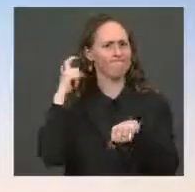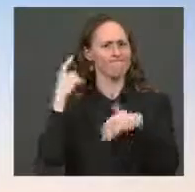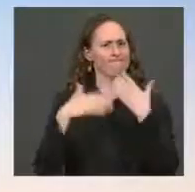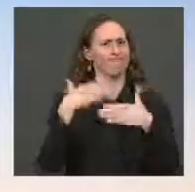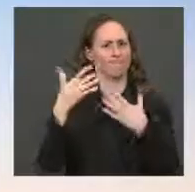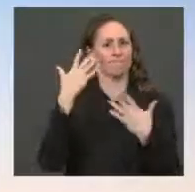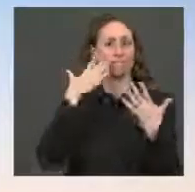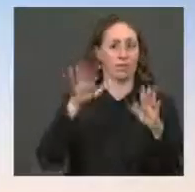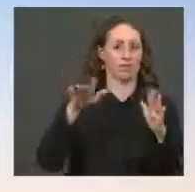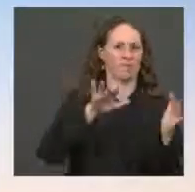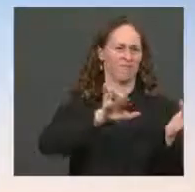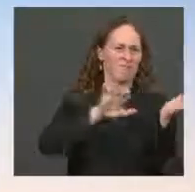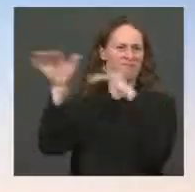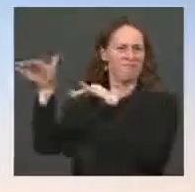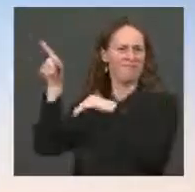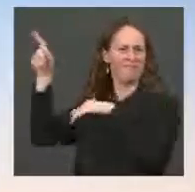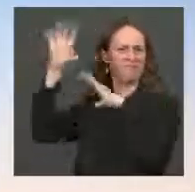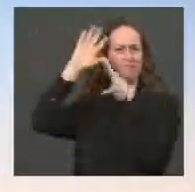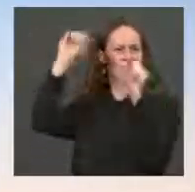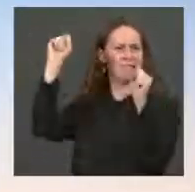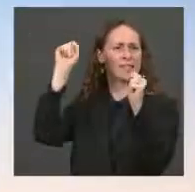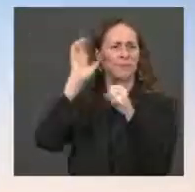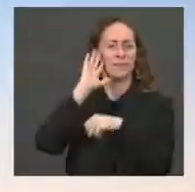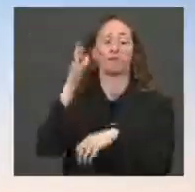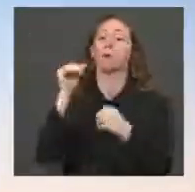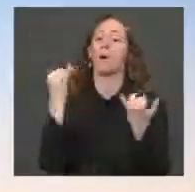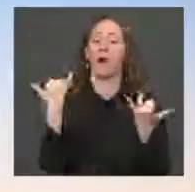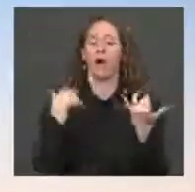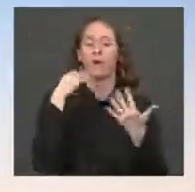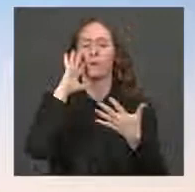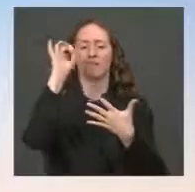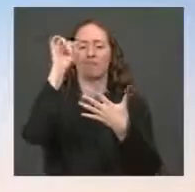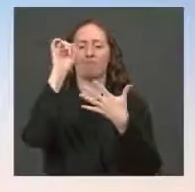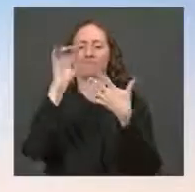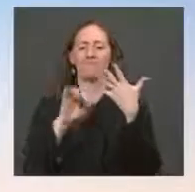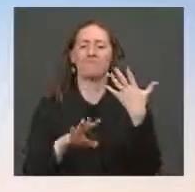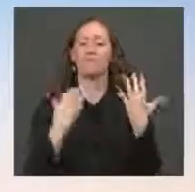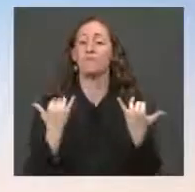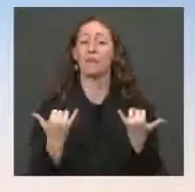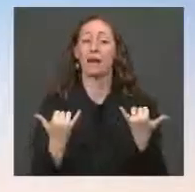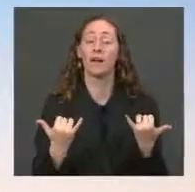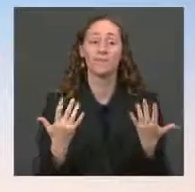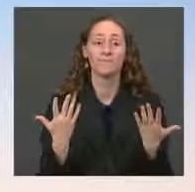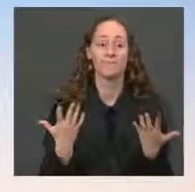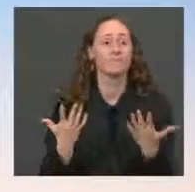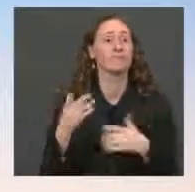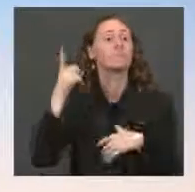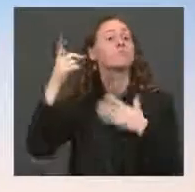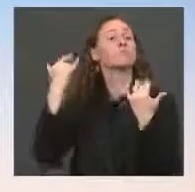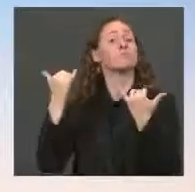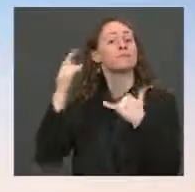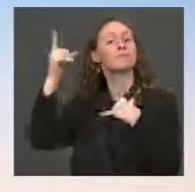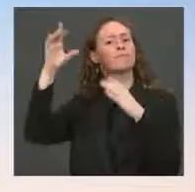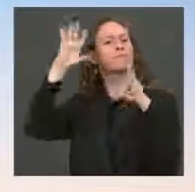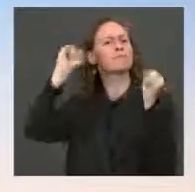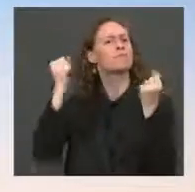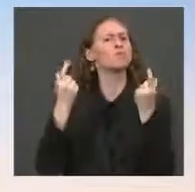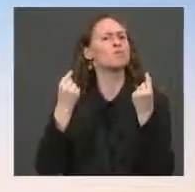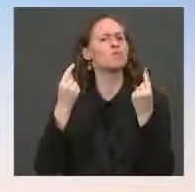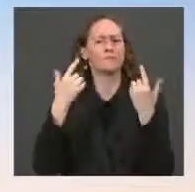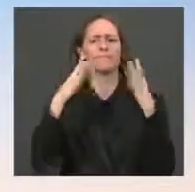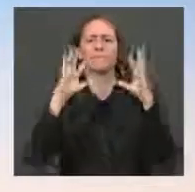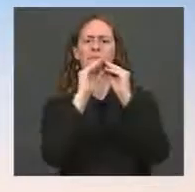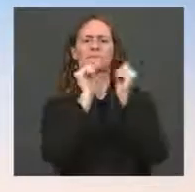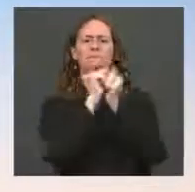A couple of items for all of you this afternoon. Today, the president is meeting with business leaders and CEOs that have